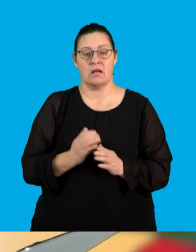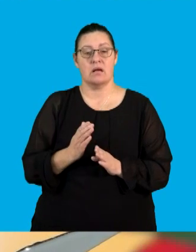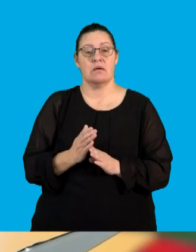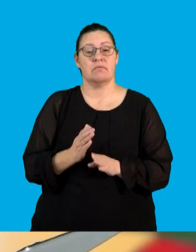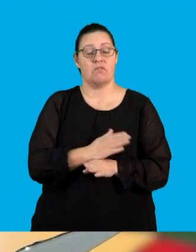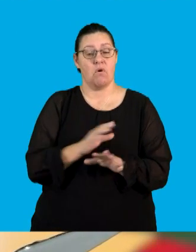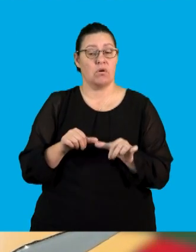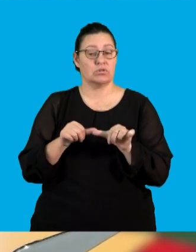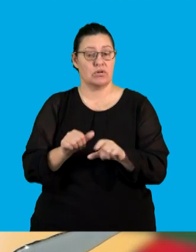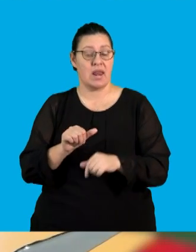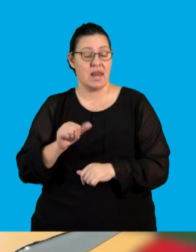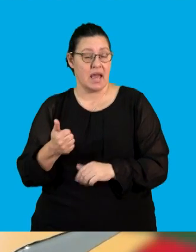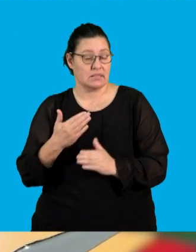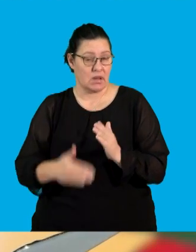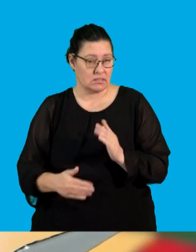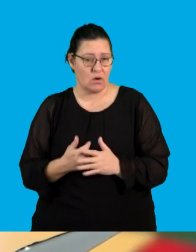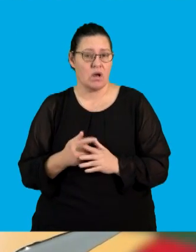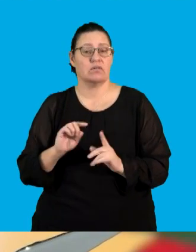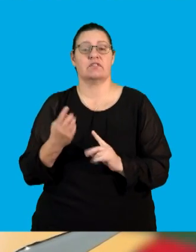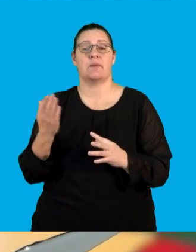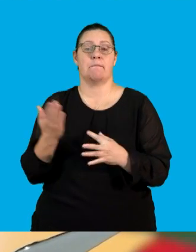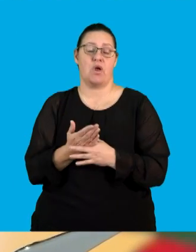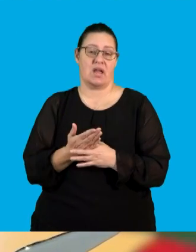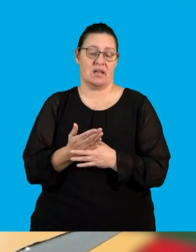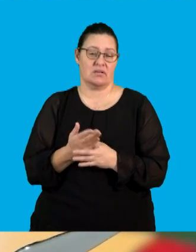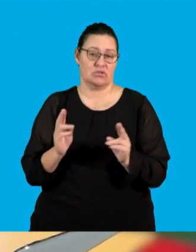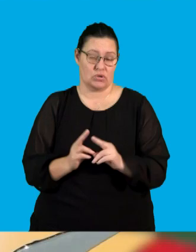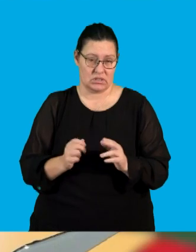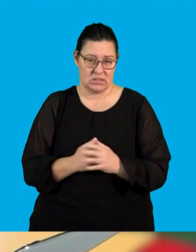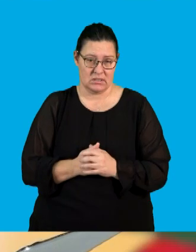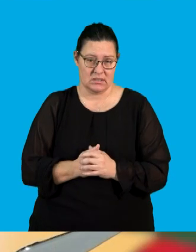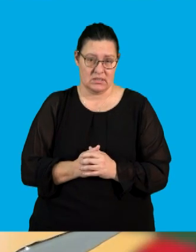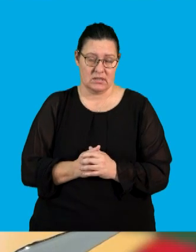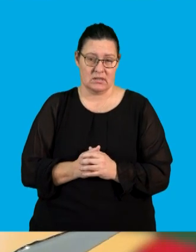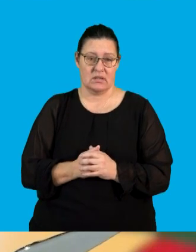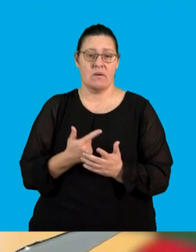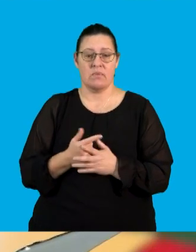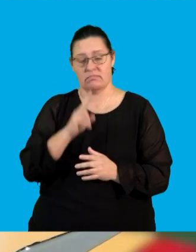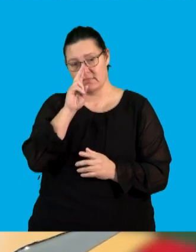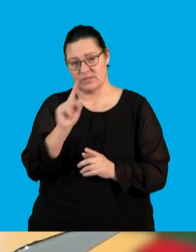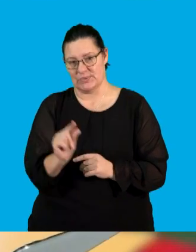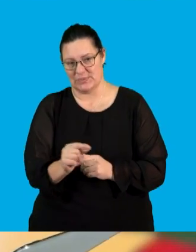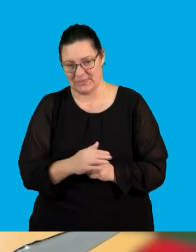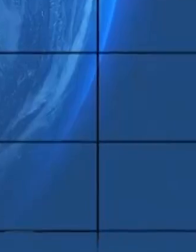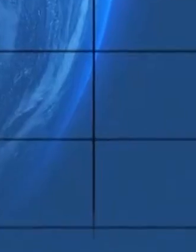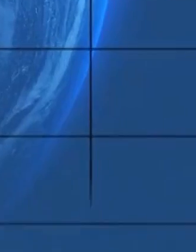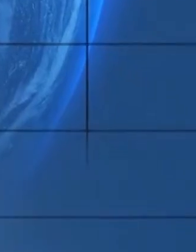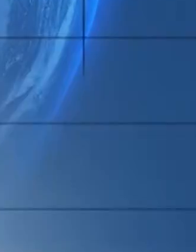go on to the next part of this lesson, we are just going to quickly go for a short break, and I will see you just after this.